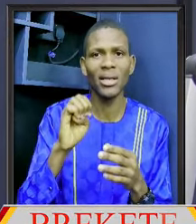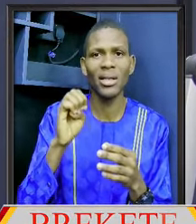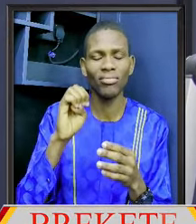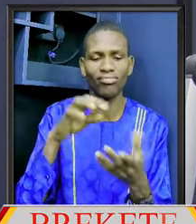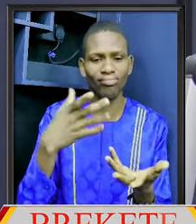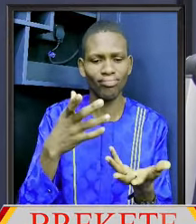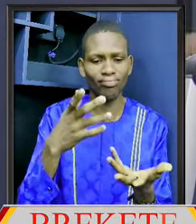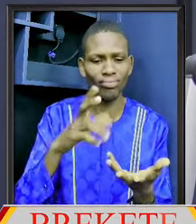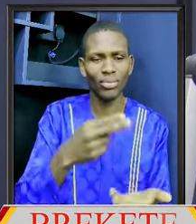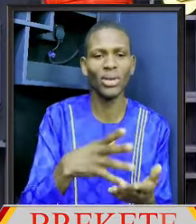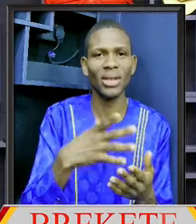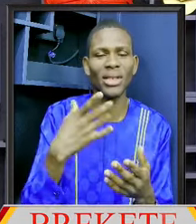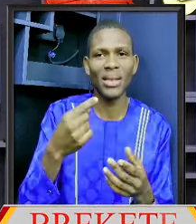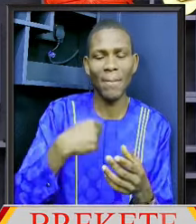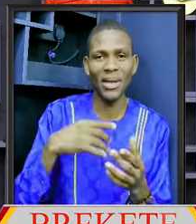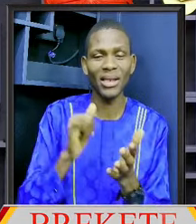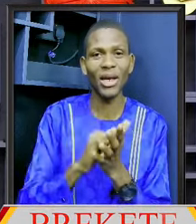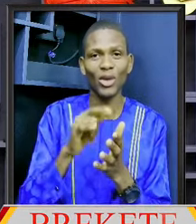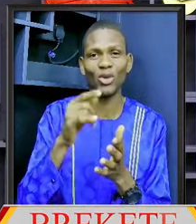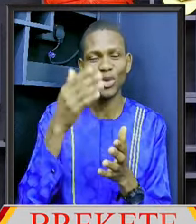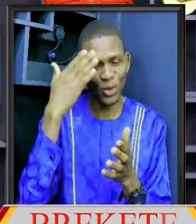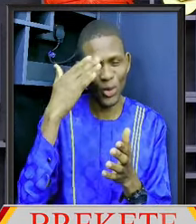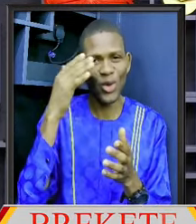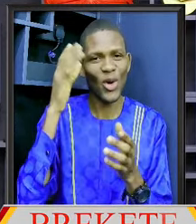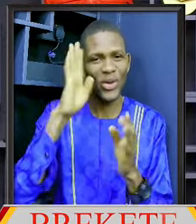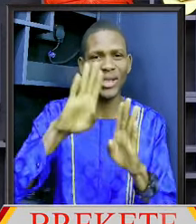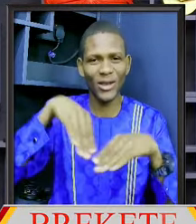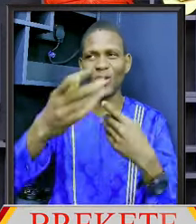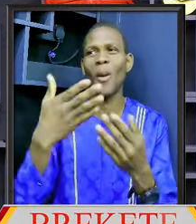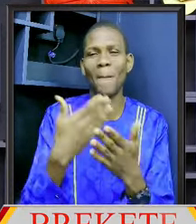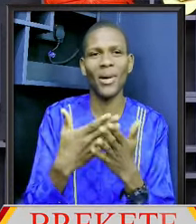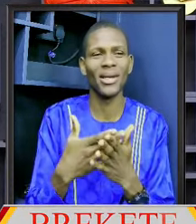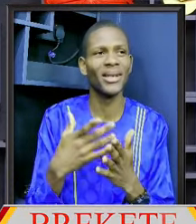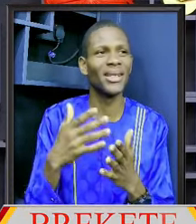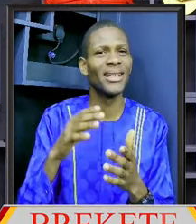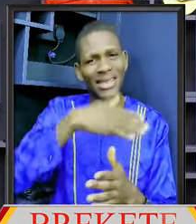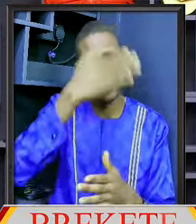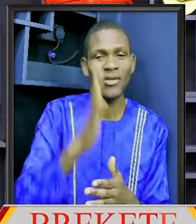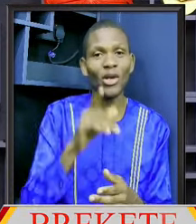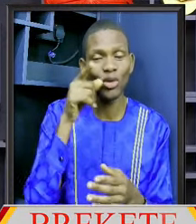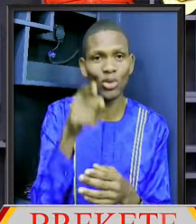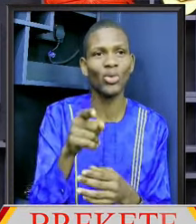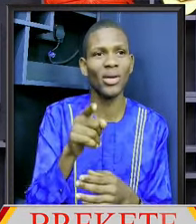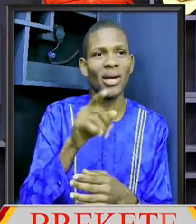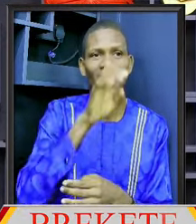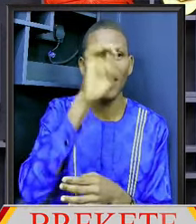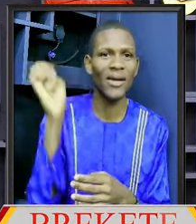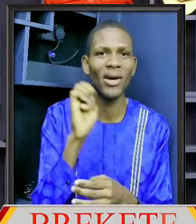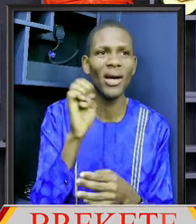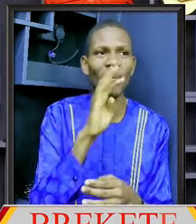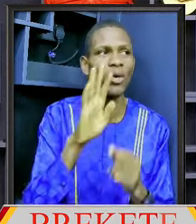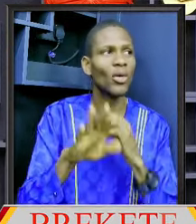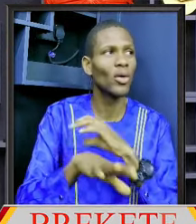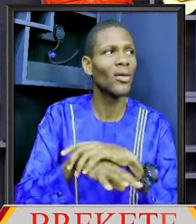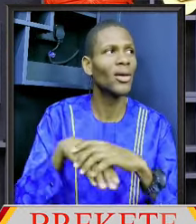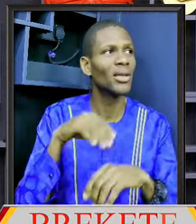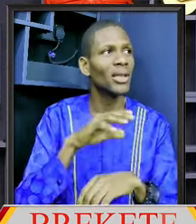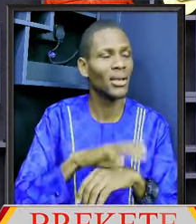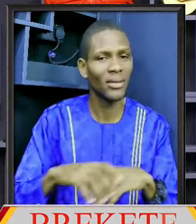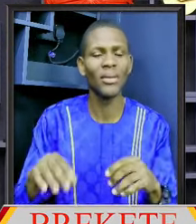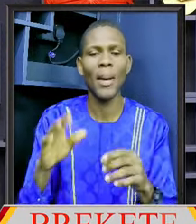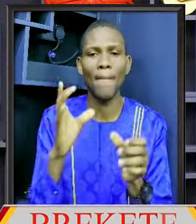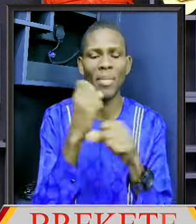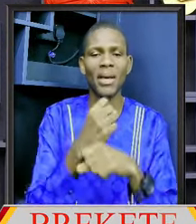know, yeah. I go dash you money. Yeah. Never you ever be comfortable